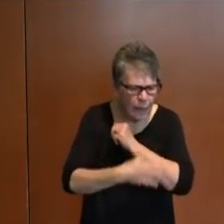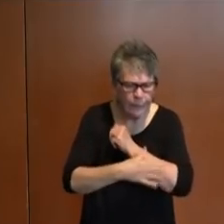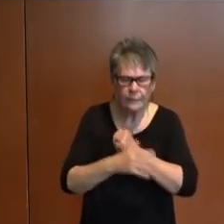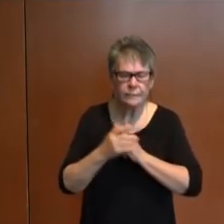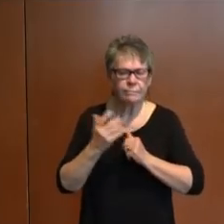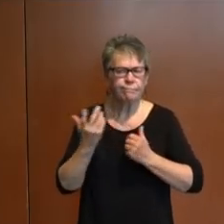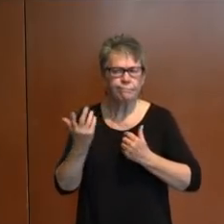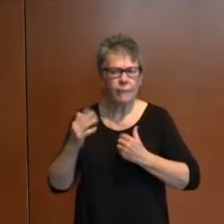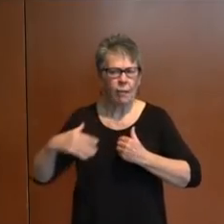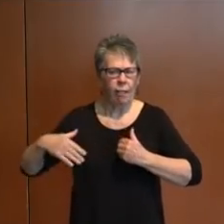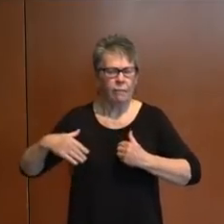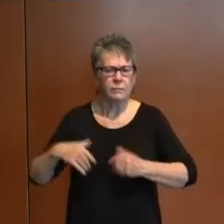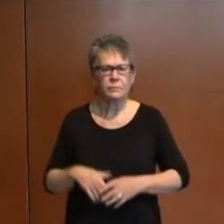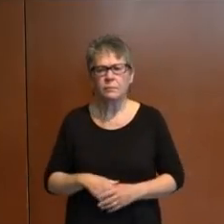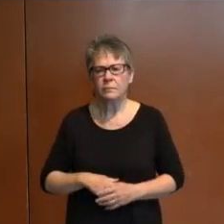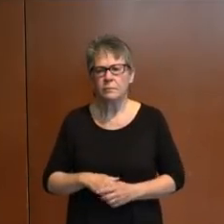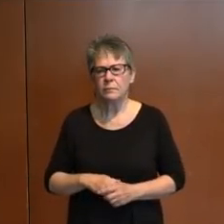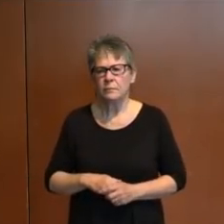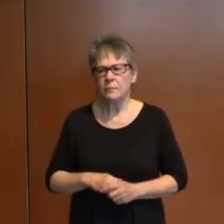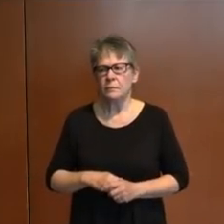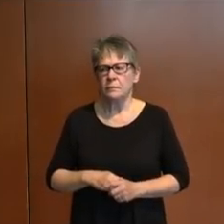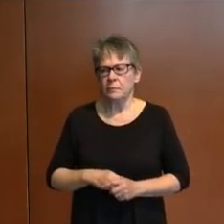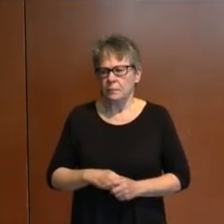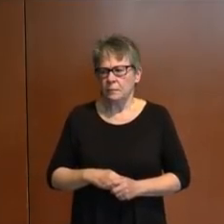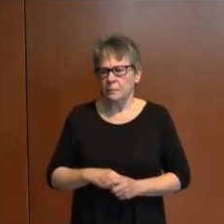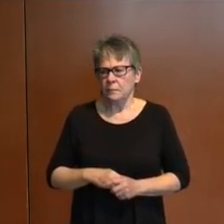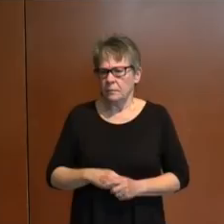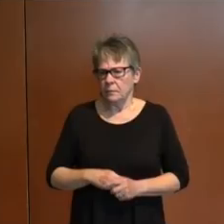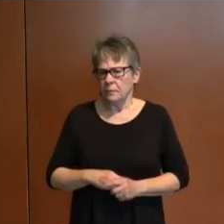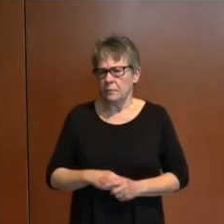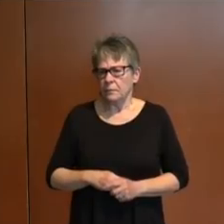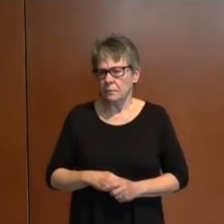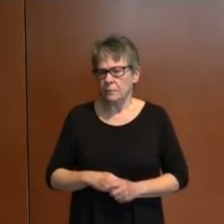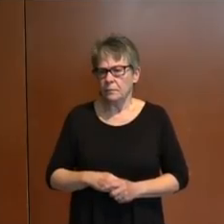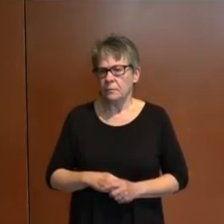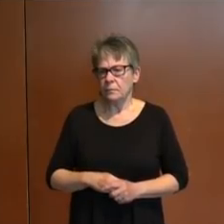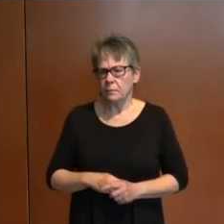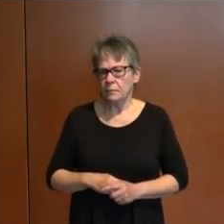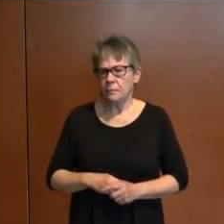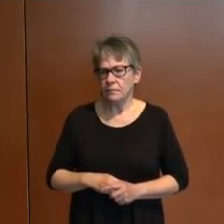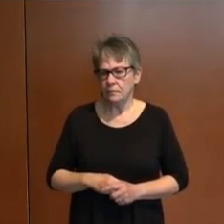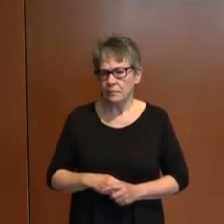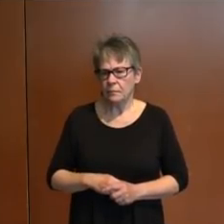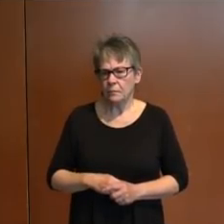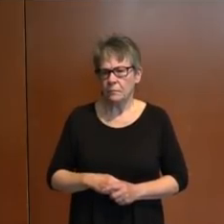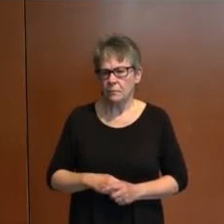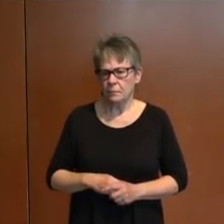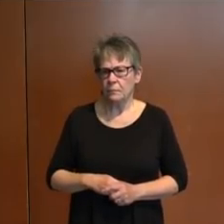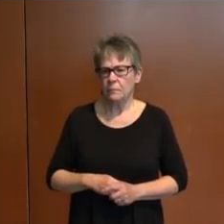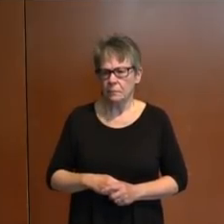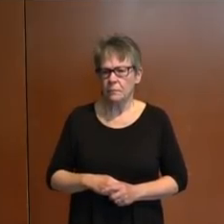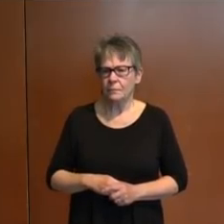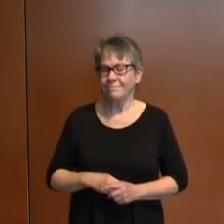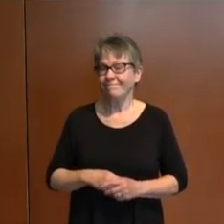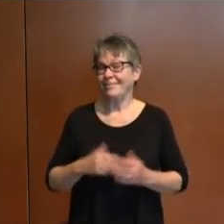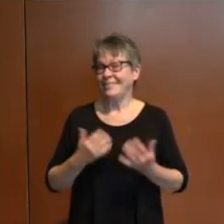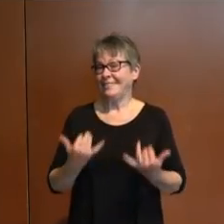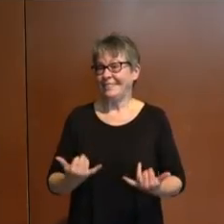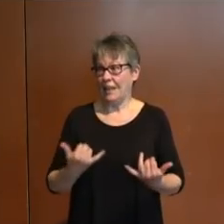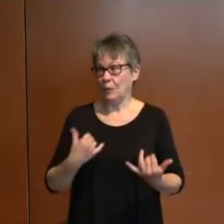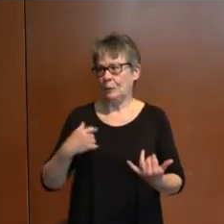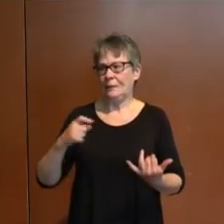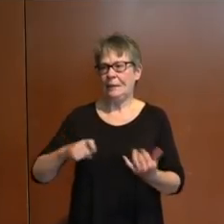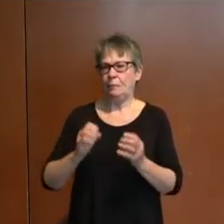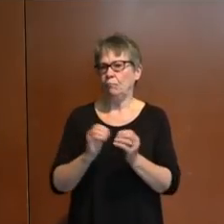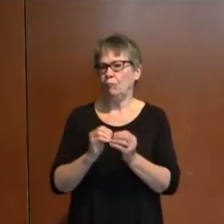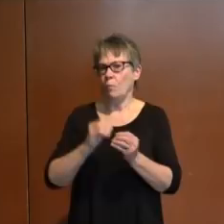In anticipation of the surge and the need for particularly hospital critical care beds, we are initiating a Department of Health